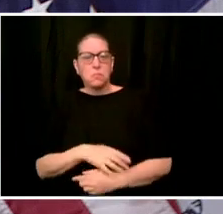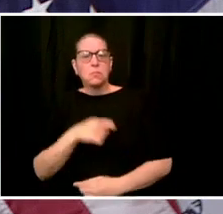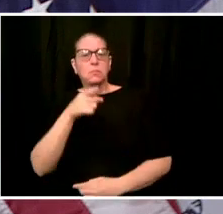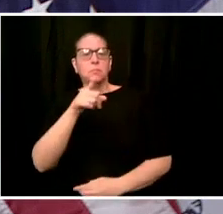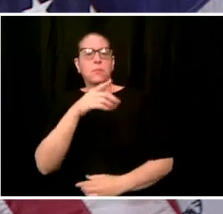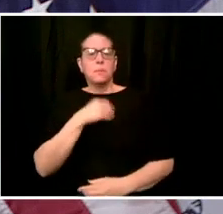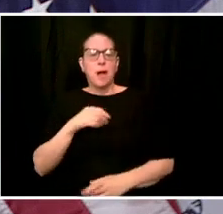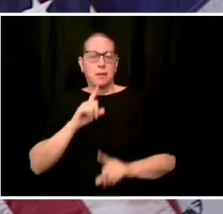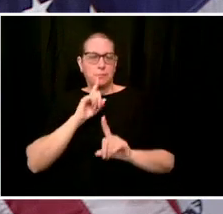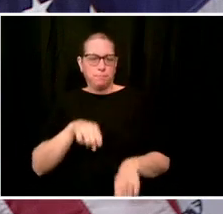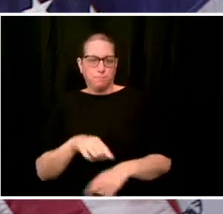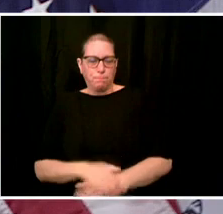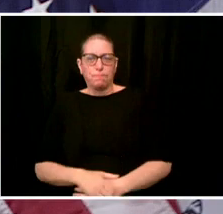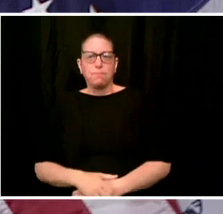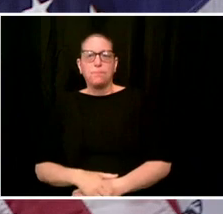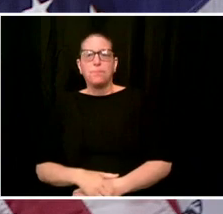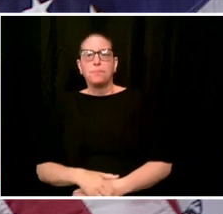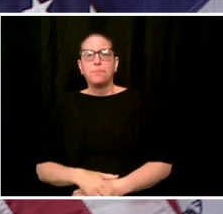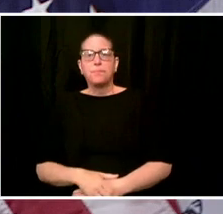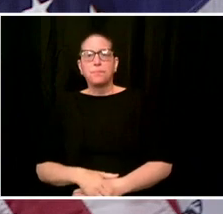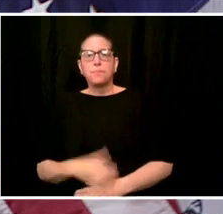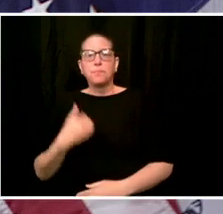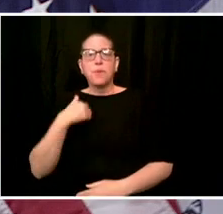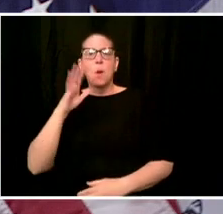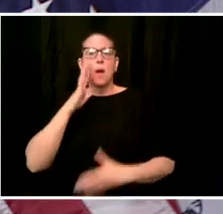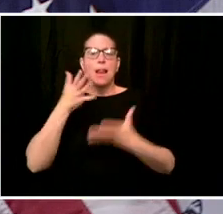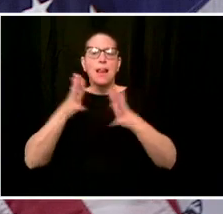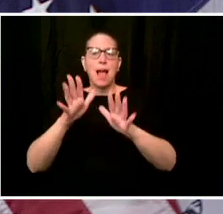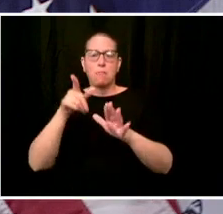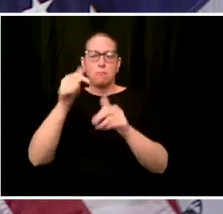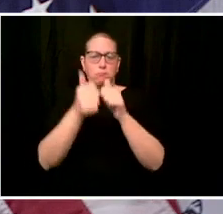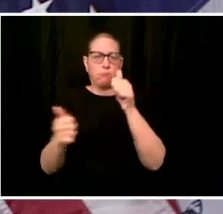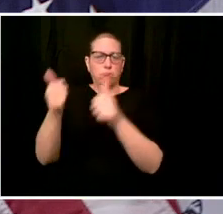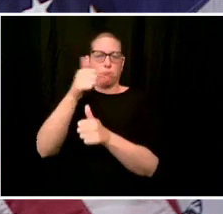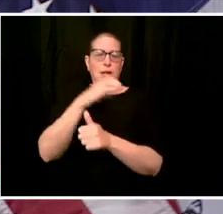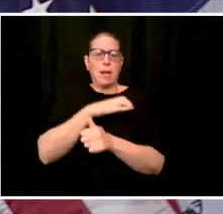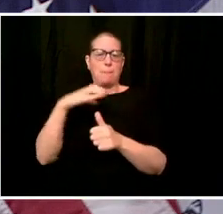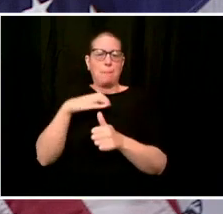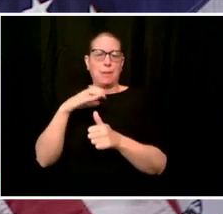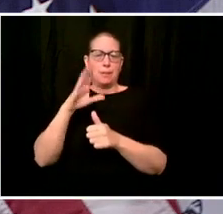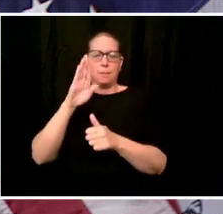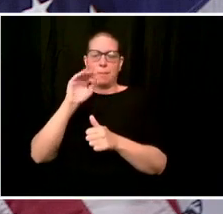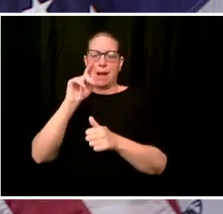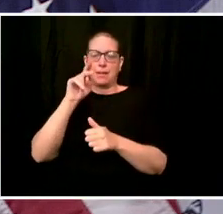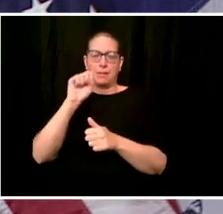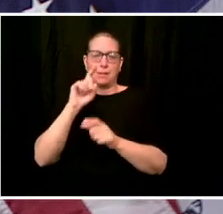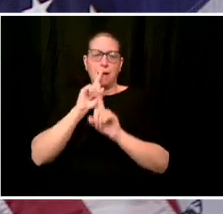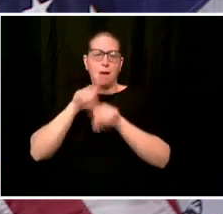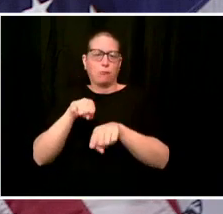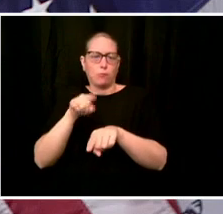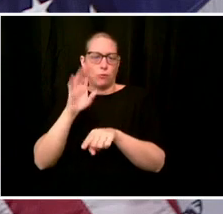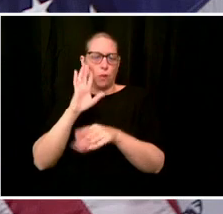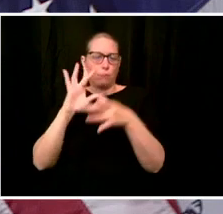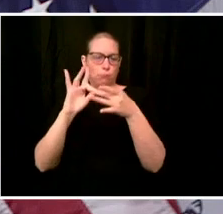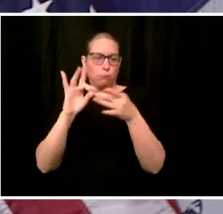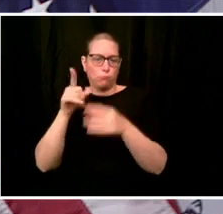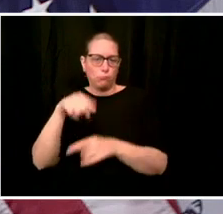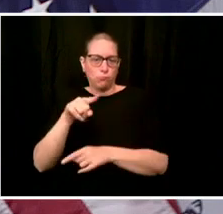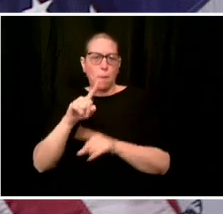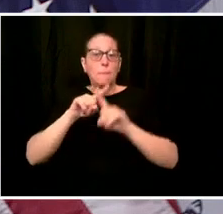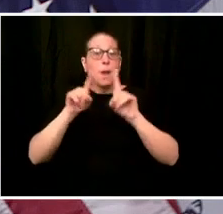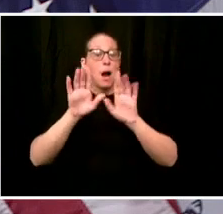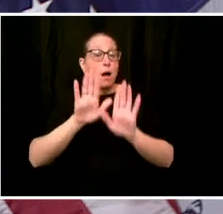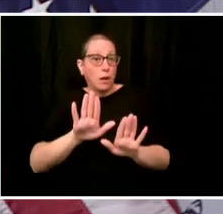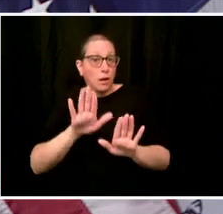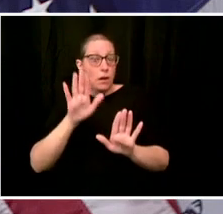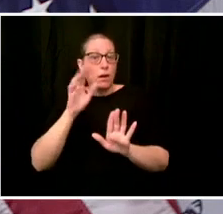to caution again. I think there's a real misunderstanding. I respect anyone who